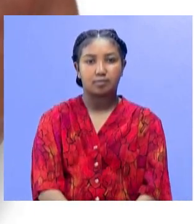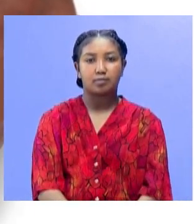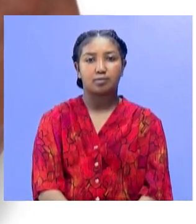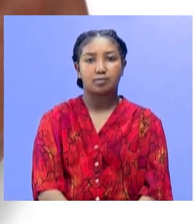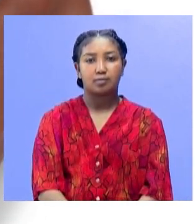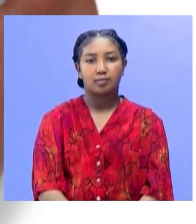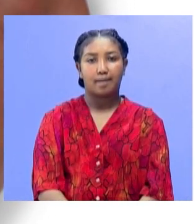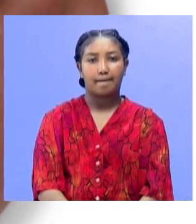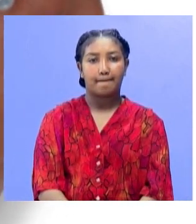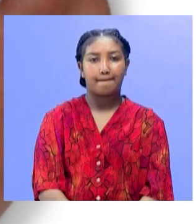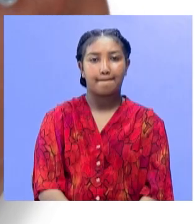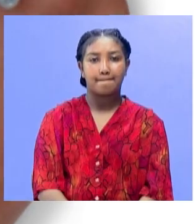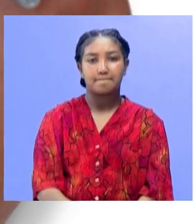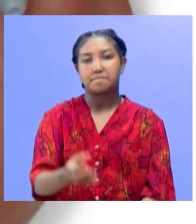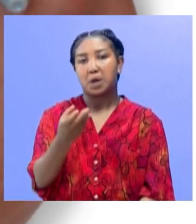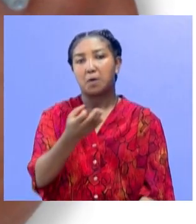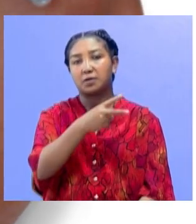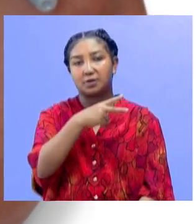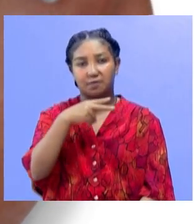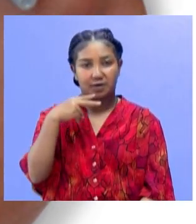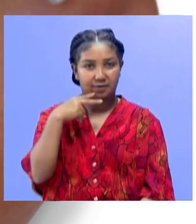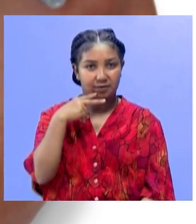of the verb